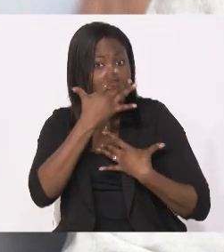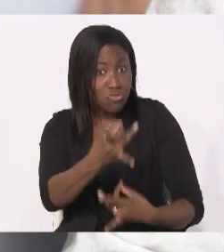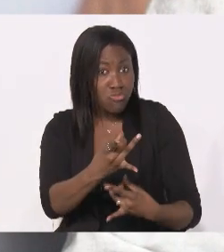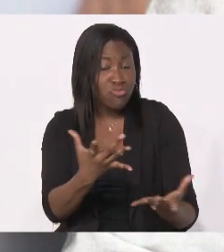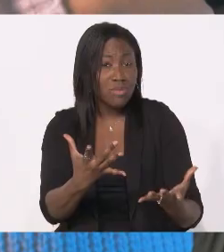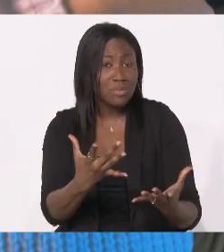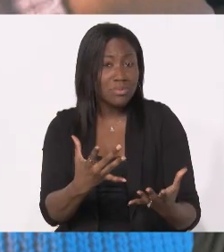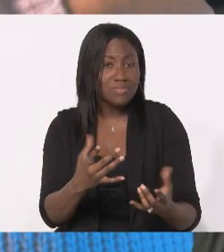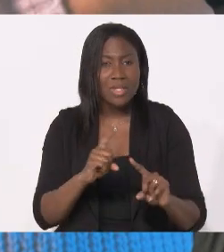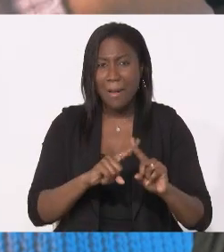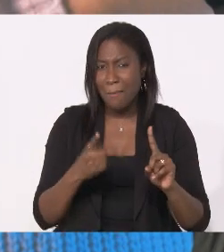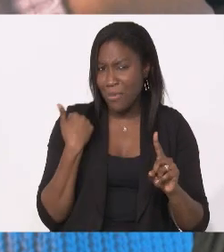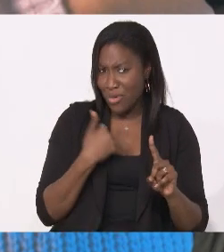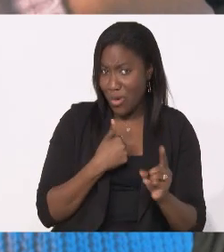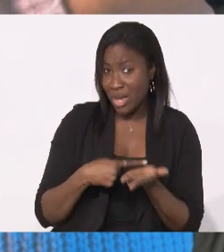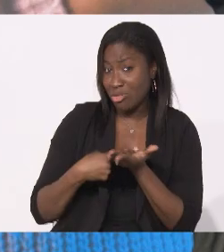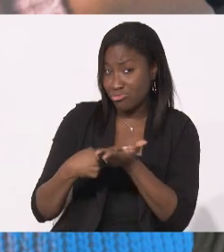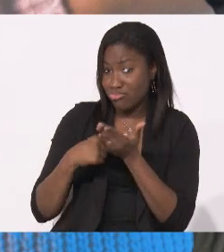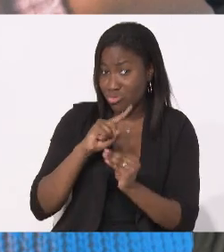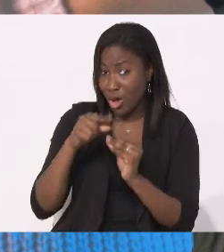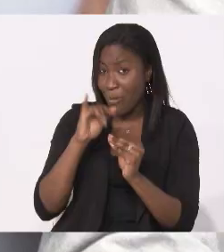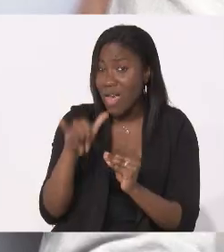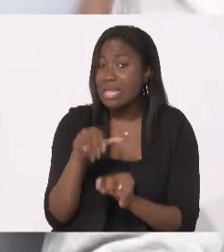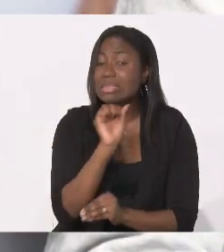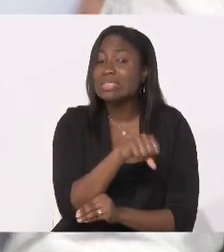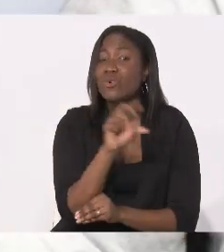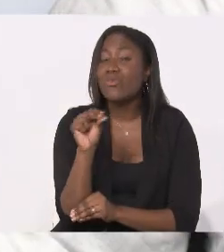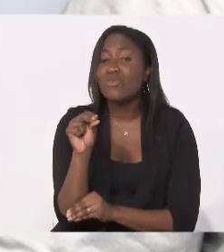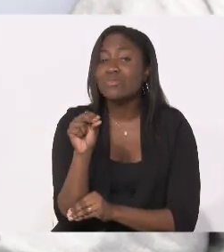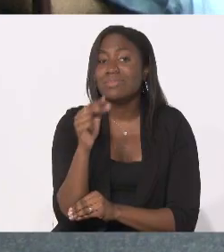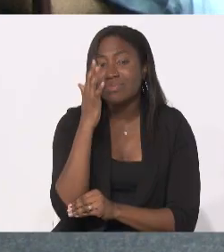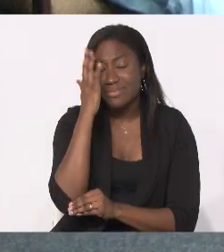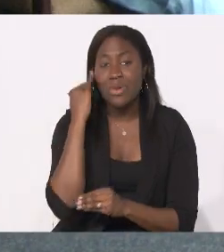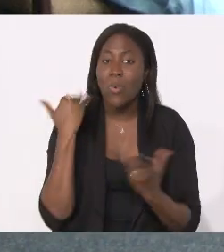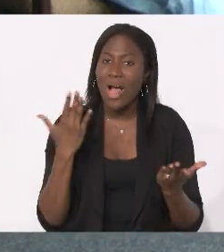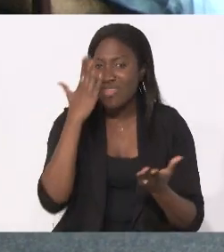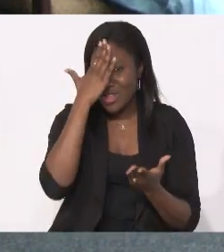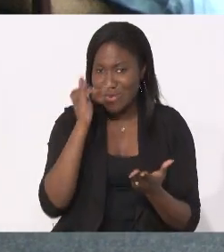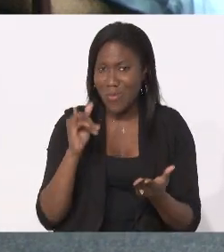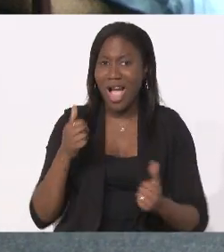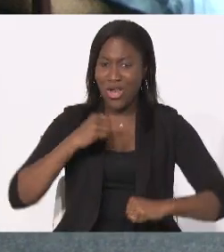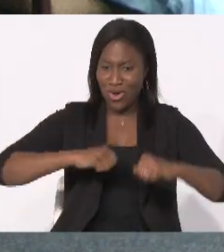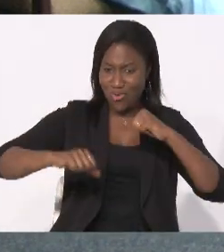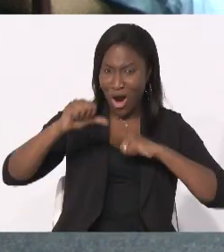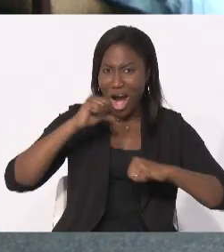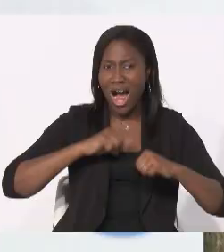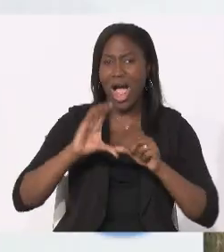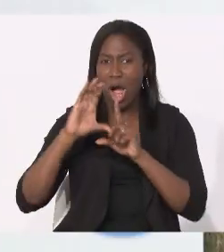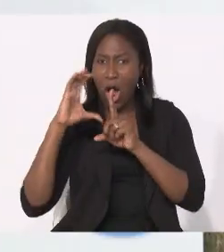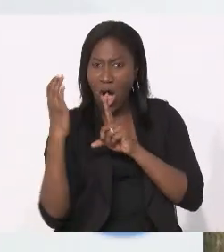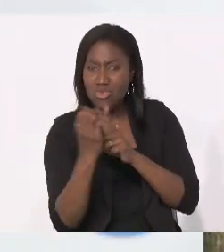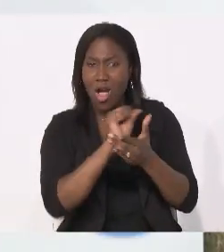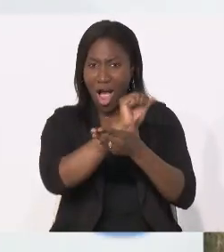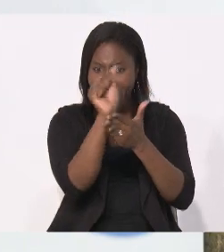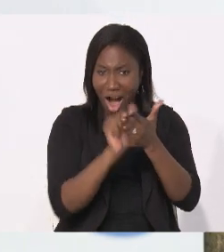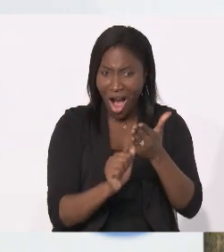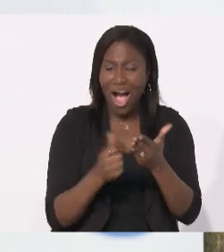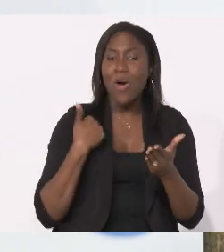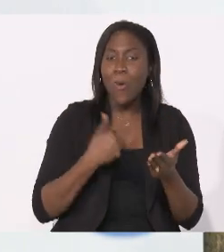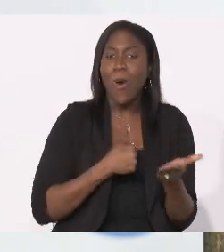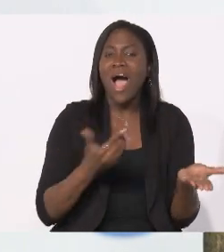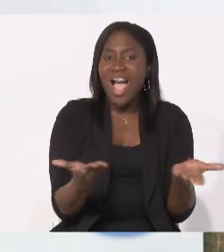it's a conglomerate that has done well in Trinidad and Tobago. Did I say well?